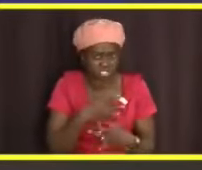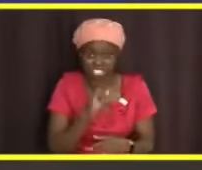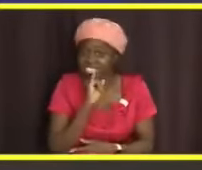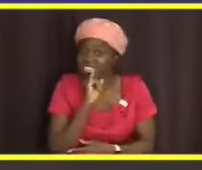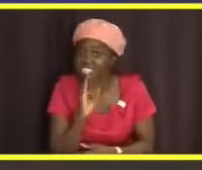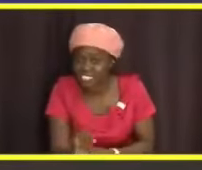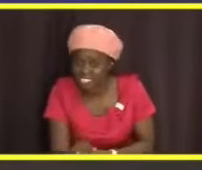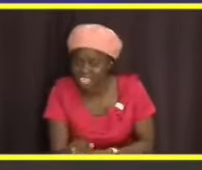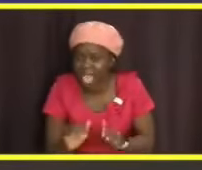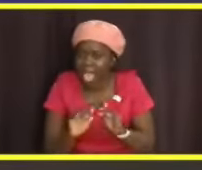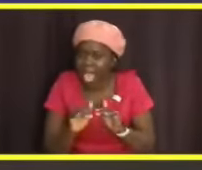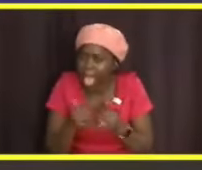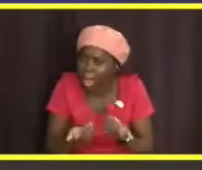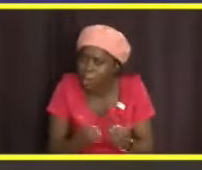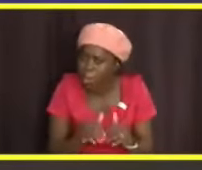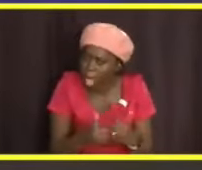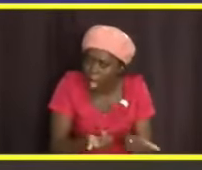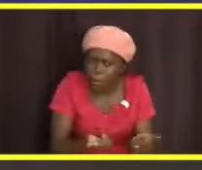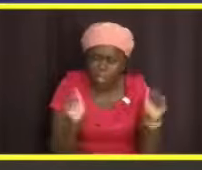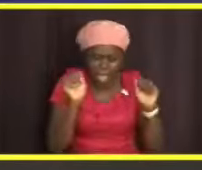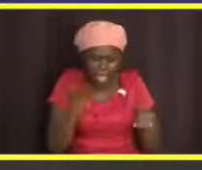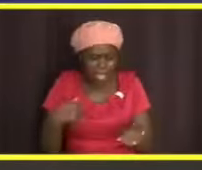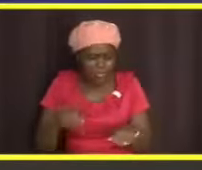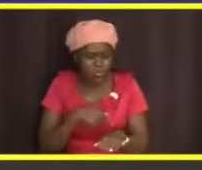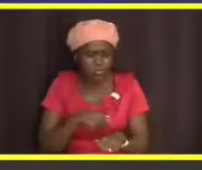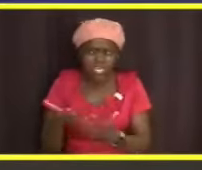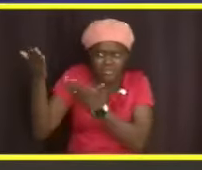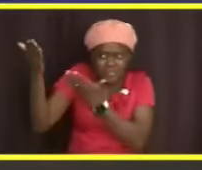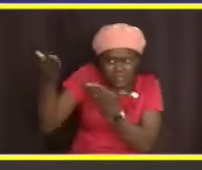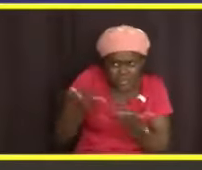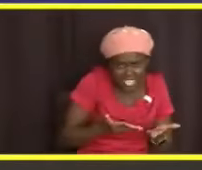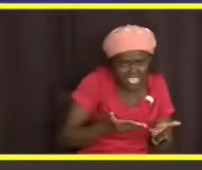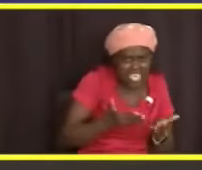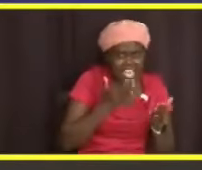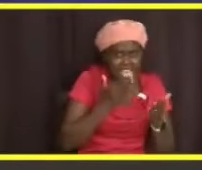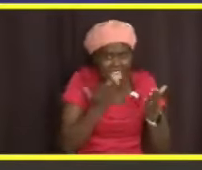how do we bring heaven back to earth?